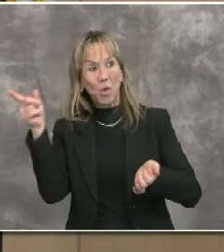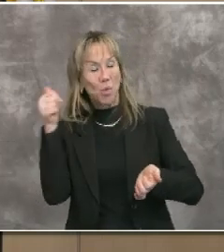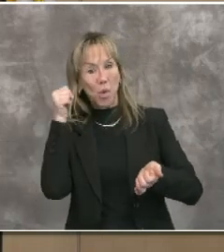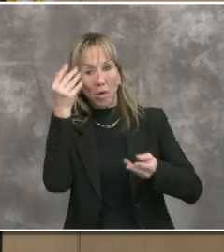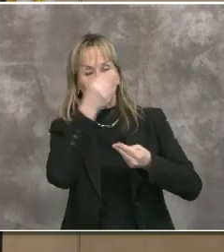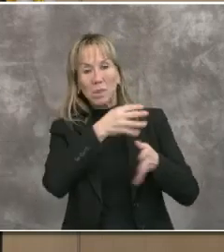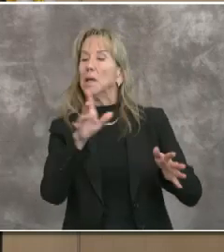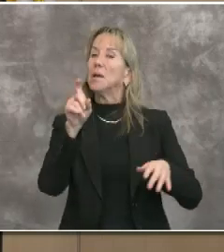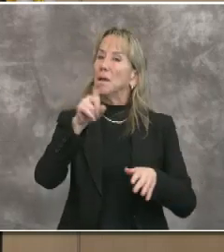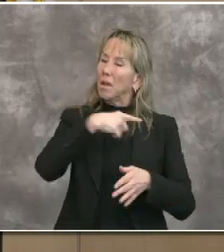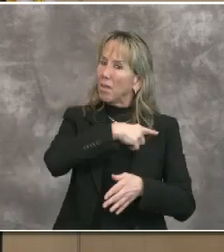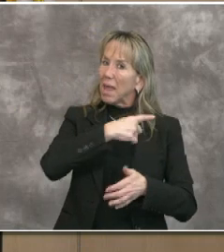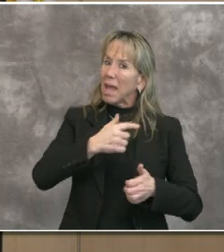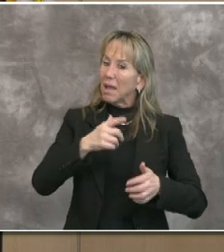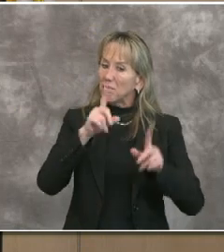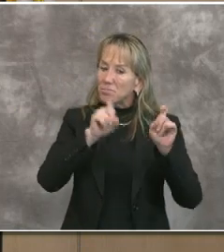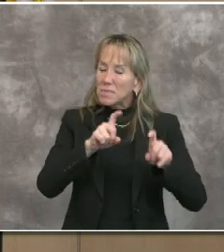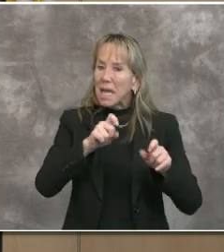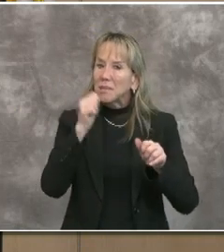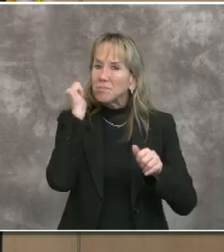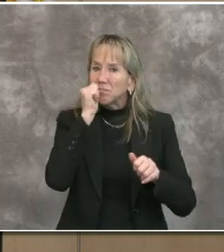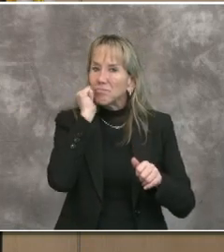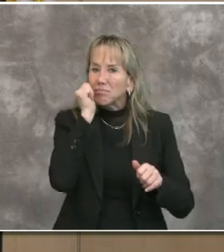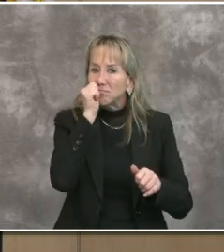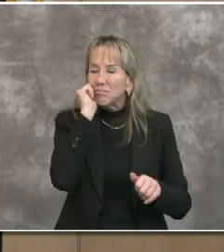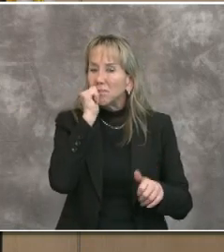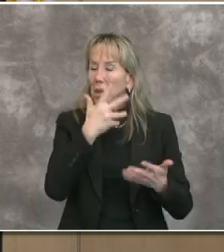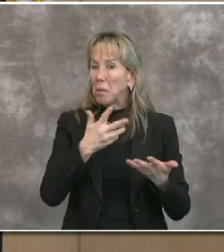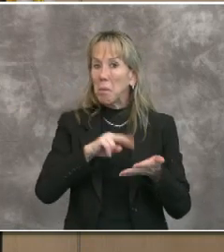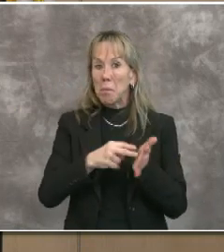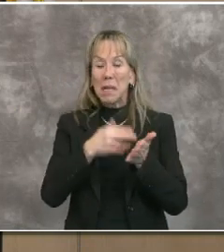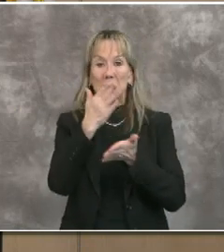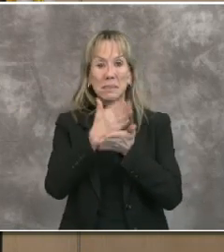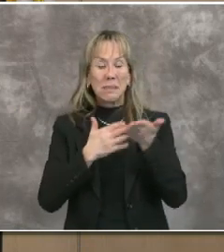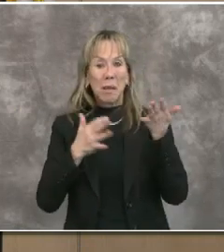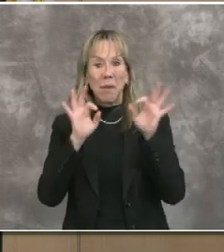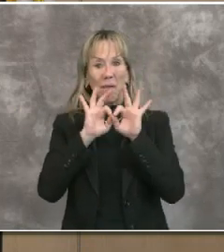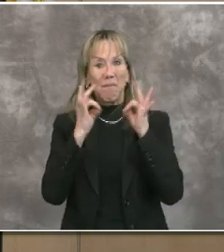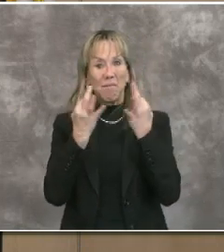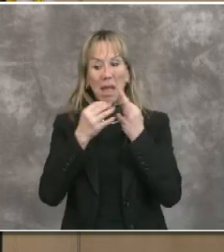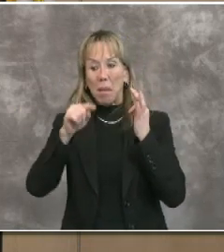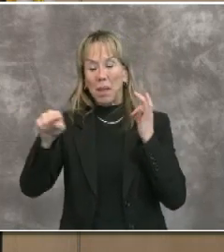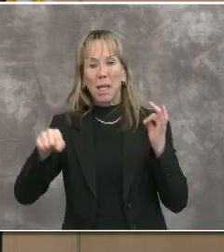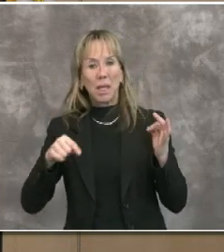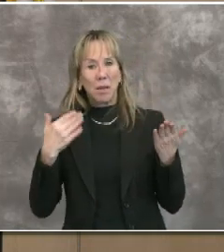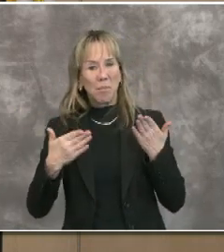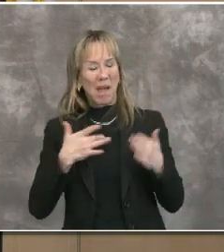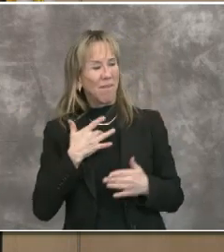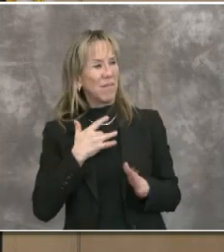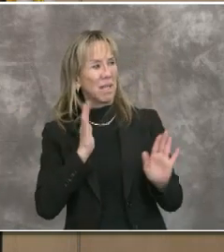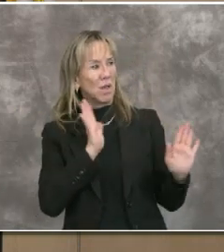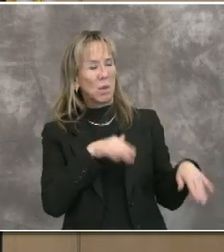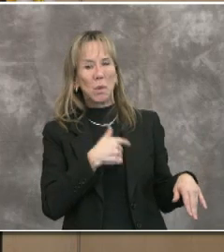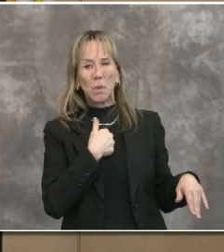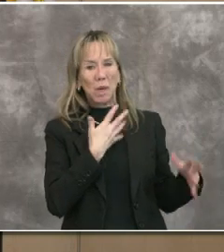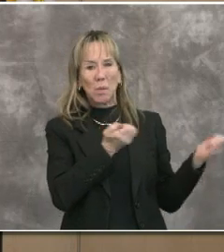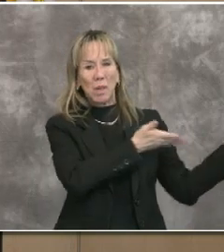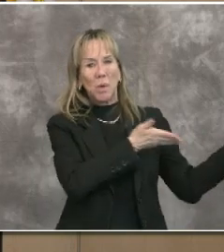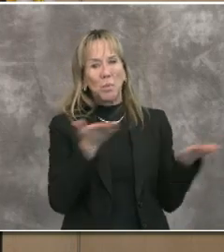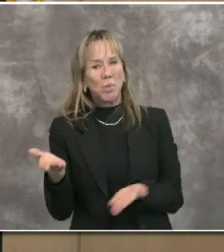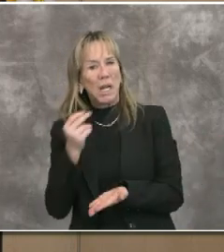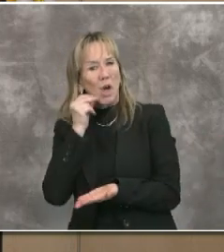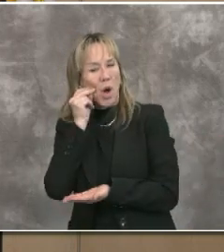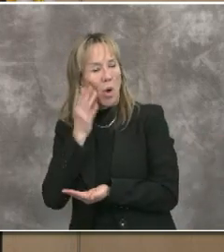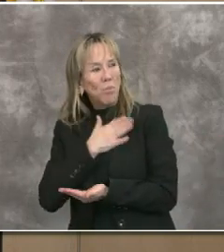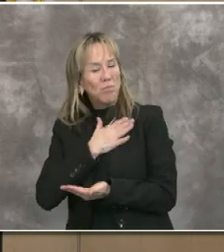all of their residents every day, it may mean that some family members could feel compelled to bring their loved ones home, not knowing if they are infected. If